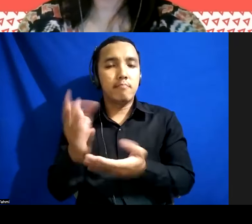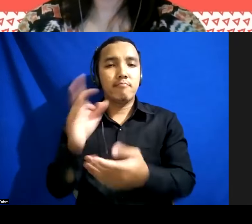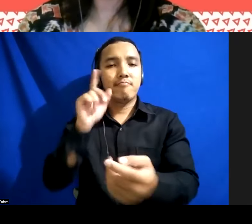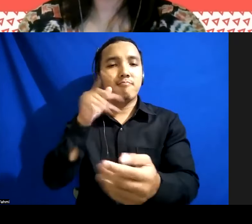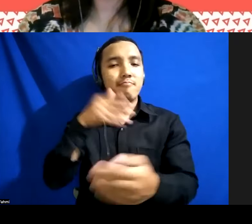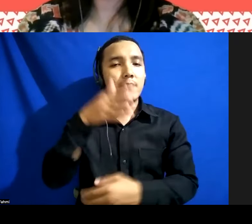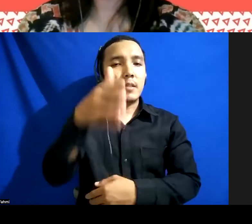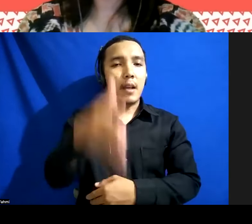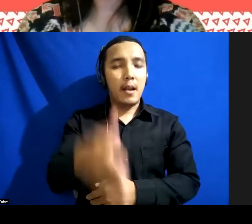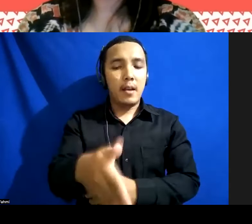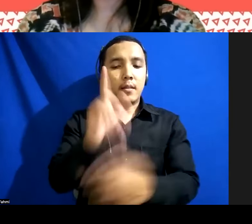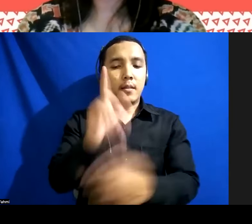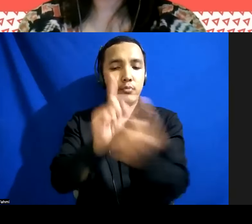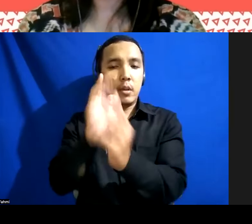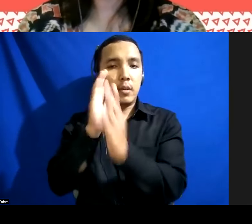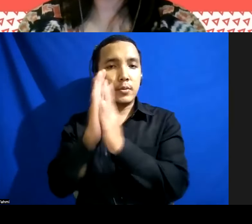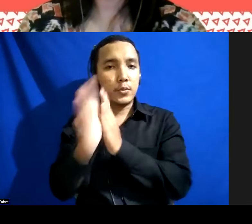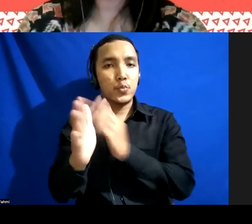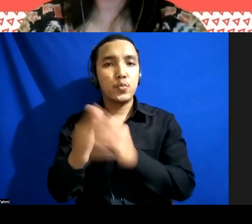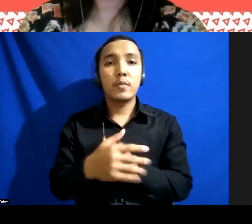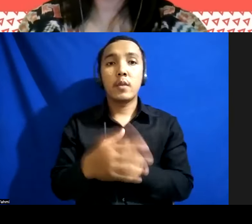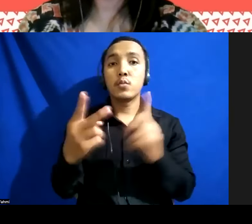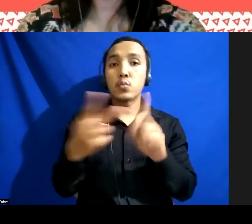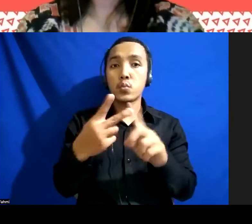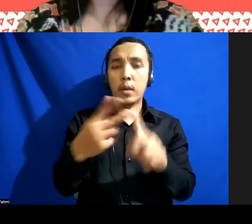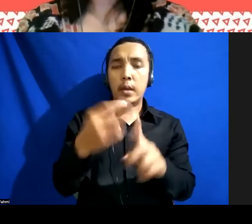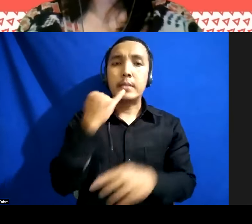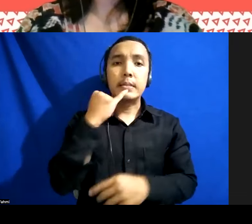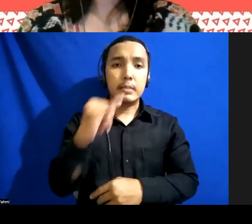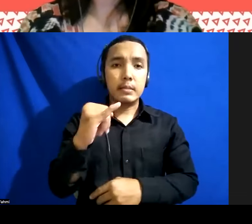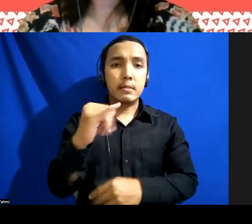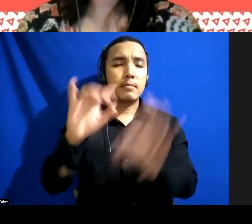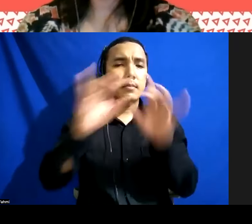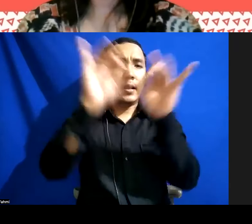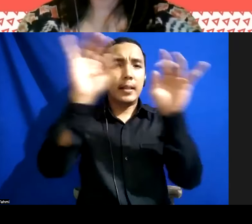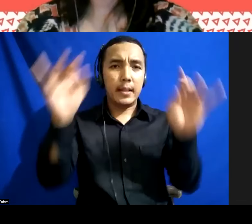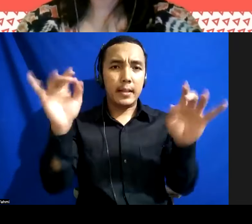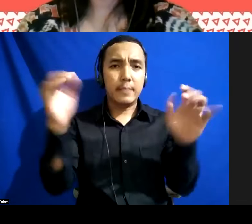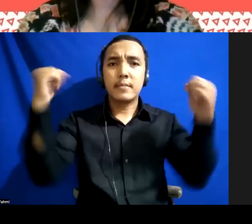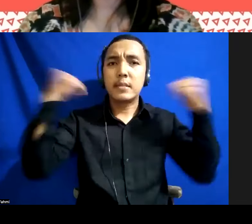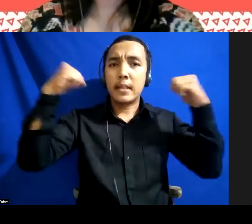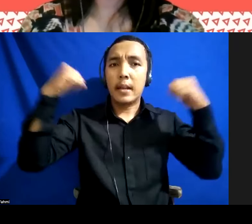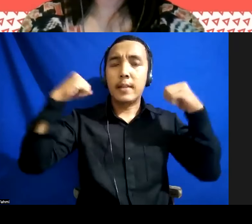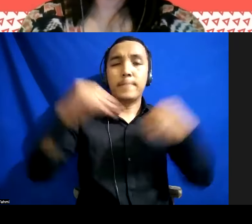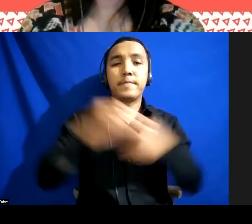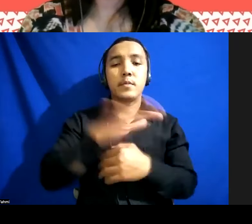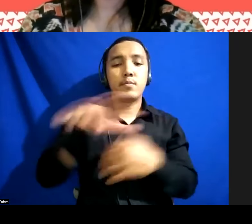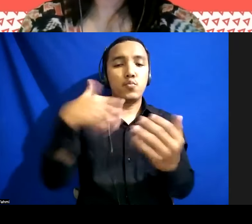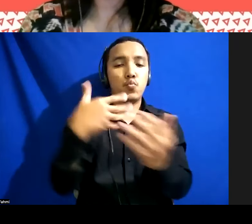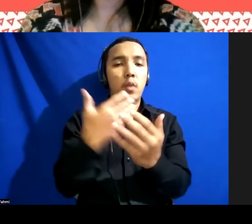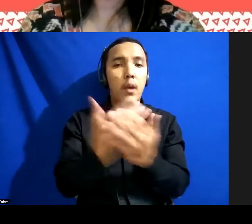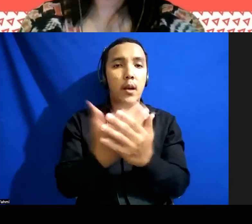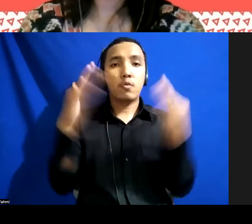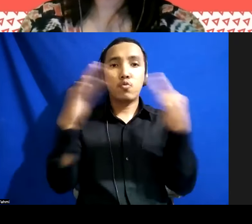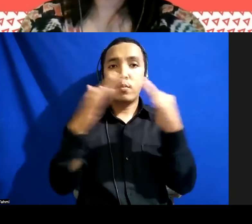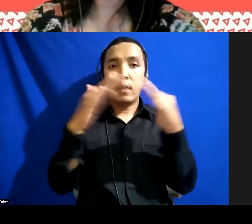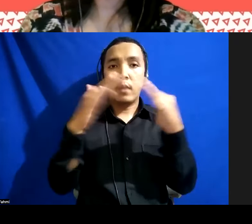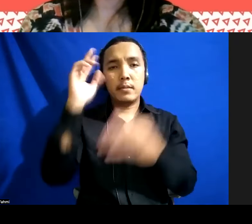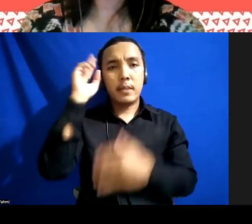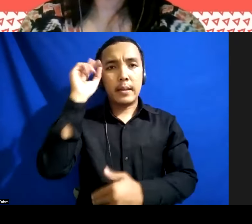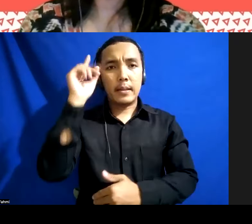have services for permissions in the field of health for all the community health centers and our hospitals is already been made accessible